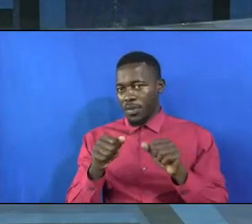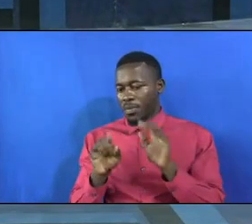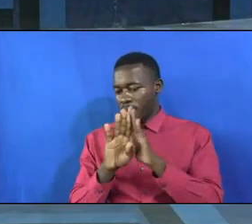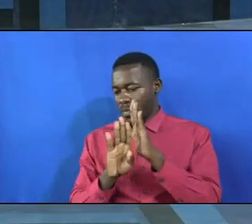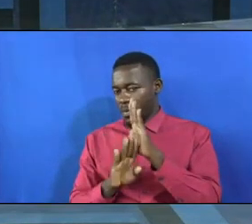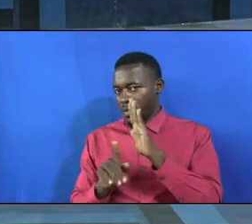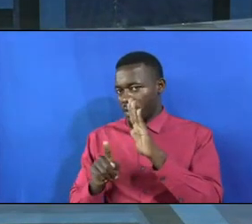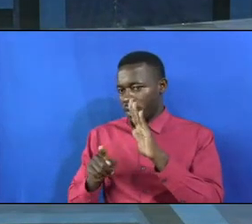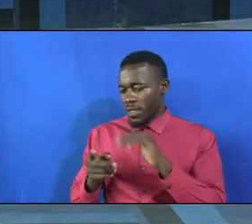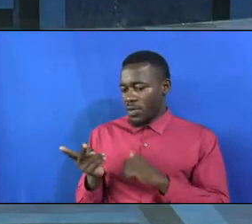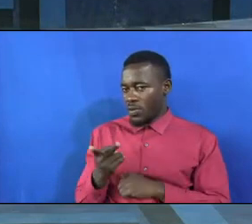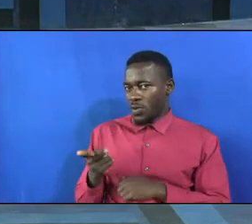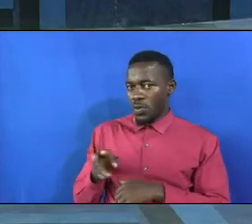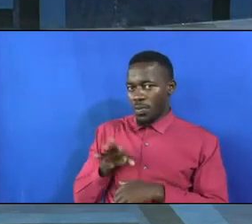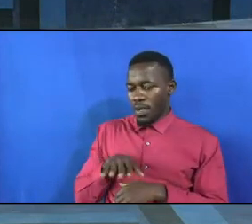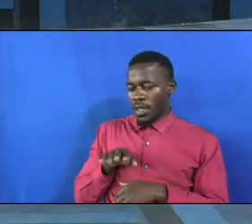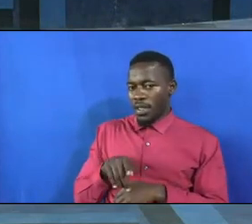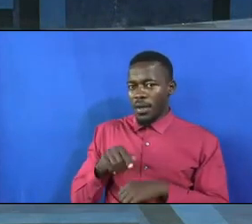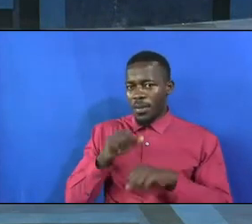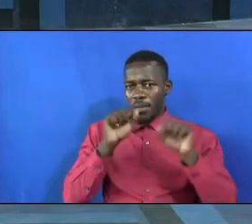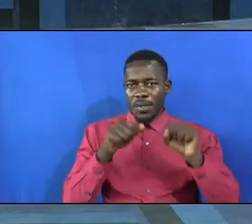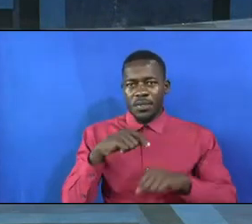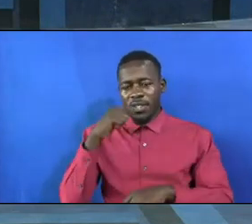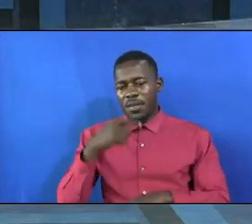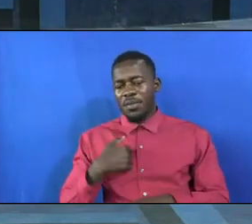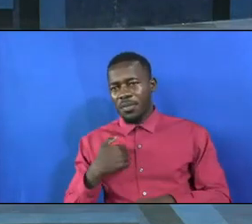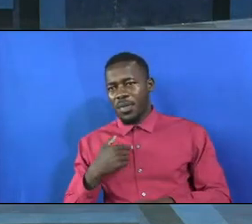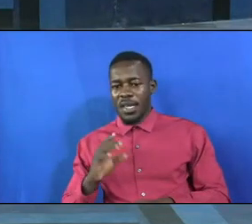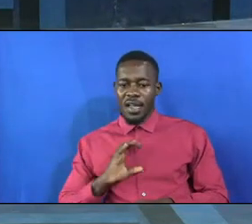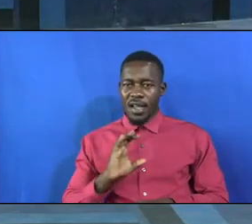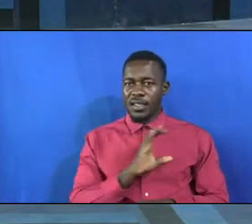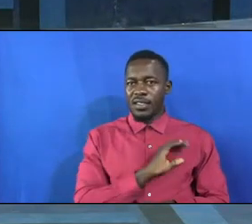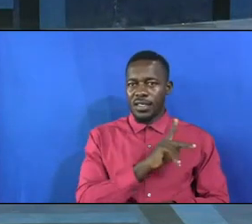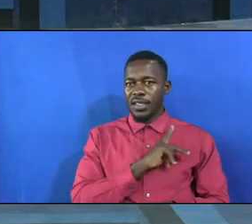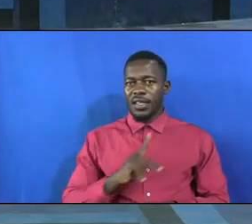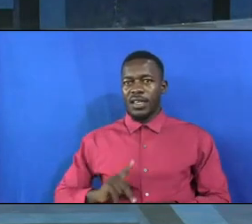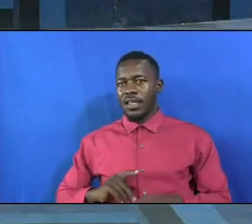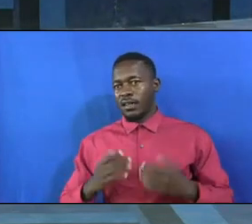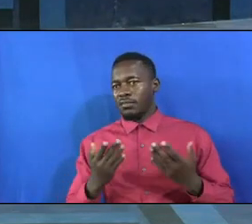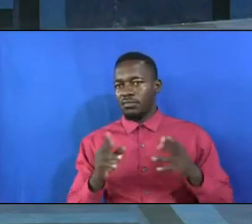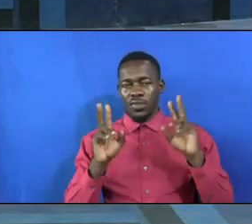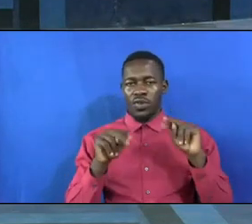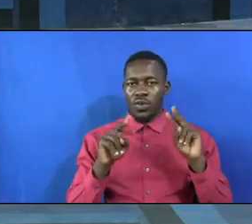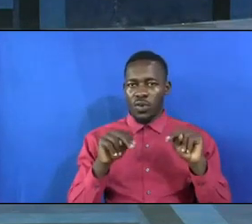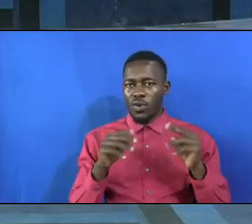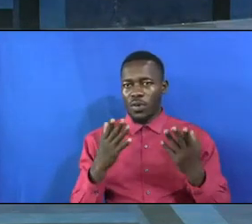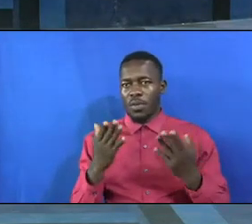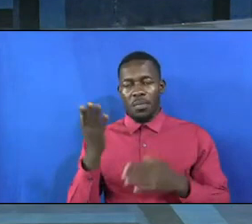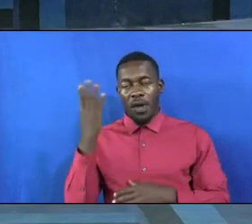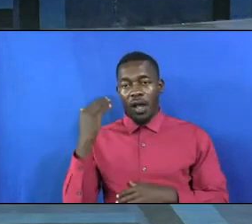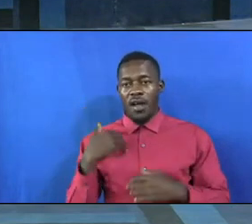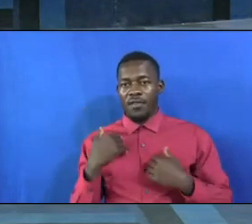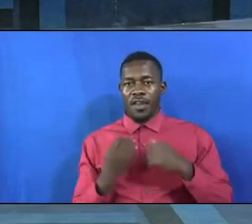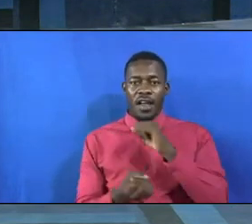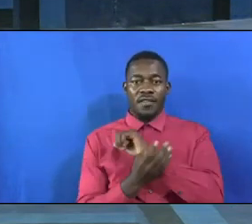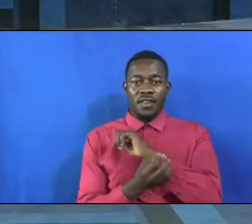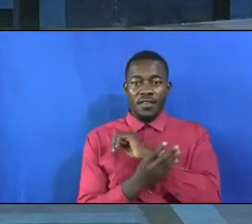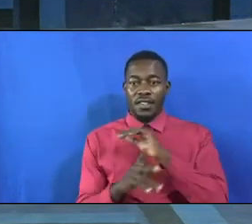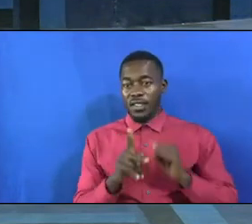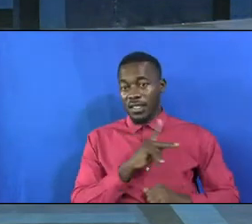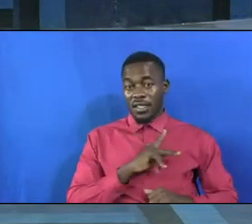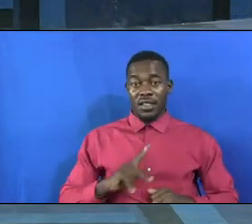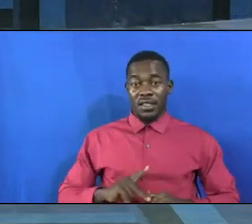would have reasoned, I do not sit in the council of the Pharaoh. Or were they the counselors of king?